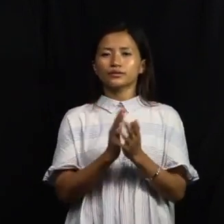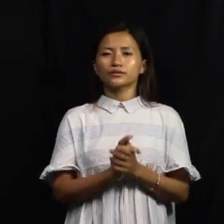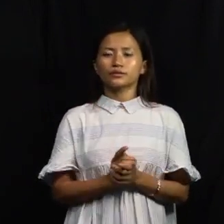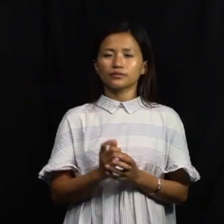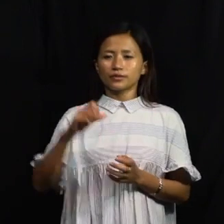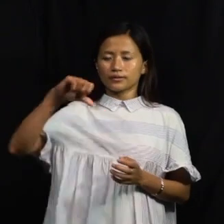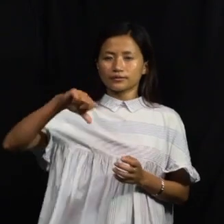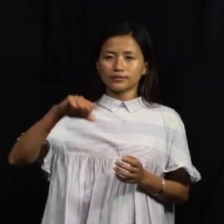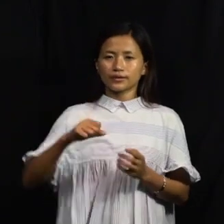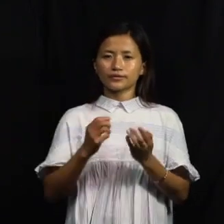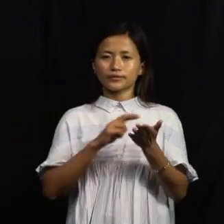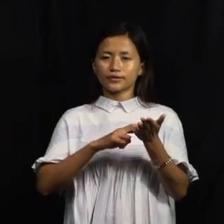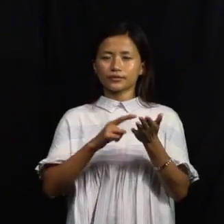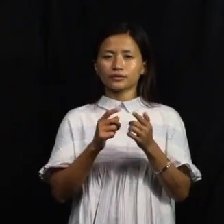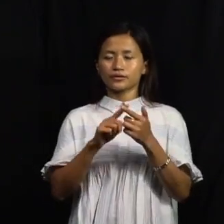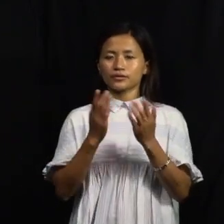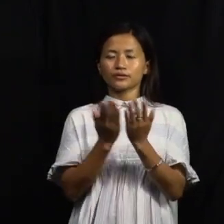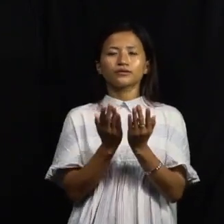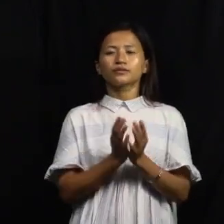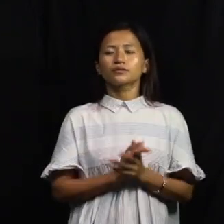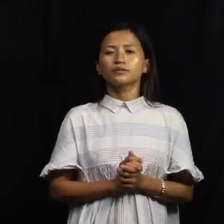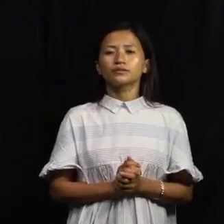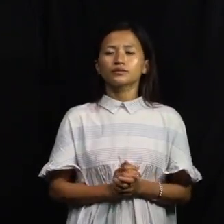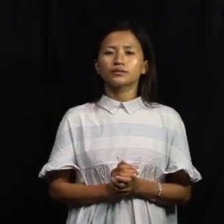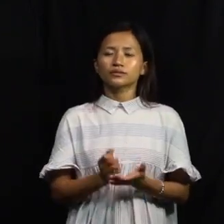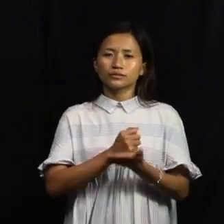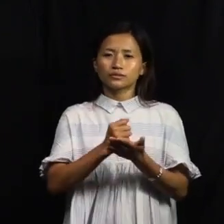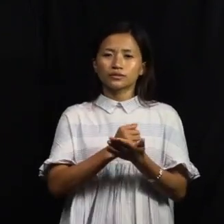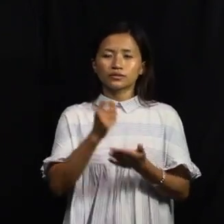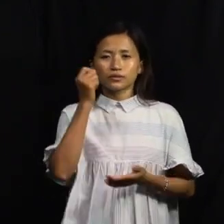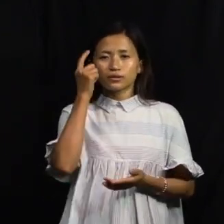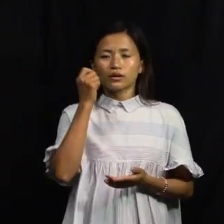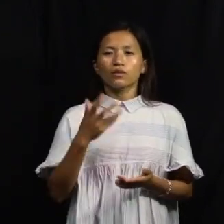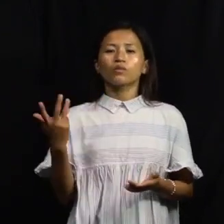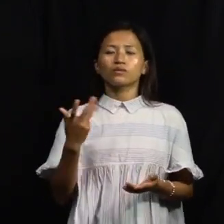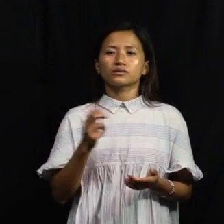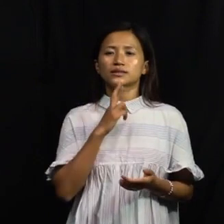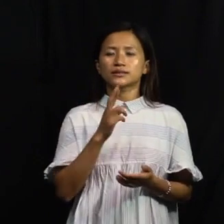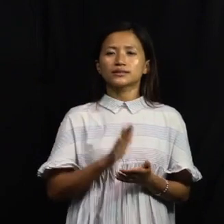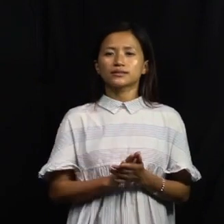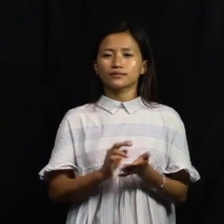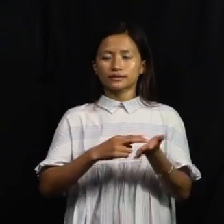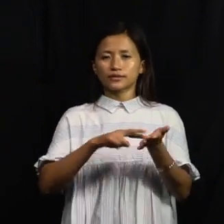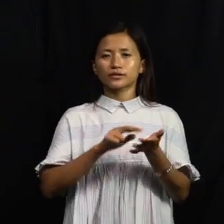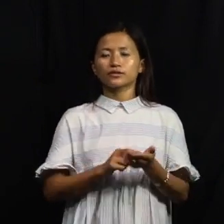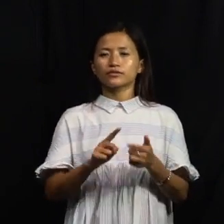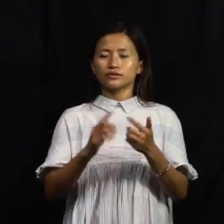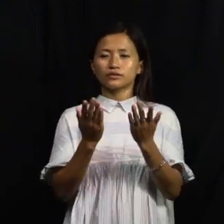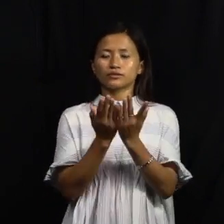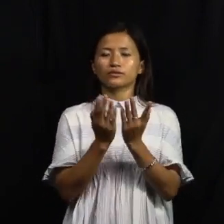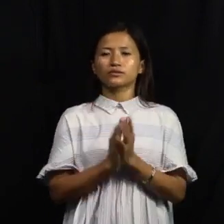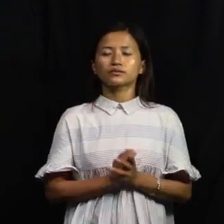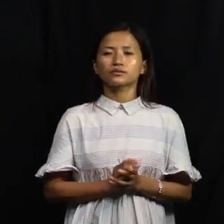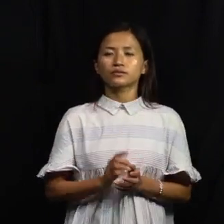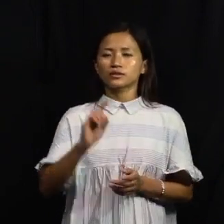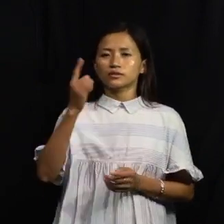9 natures of education, isn't it? So let us try to understand what are the nature of education.